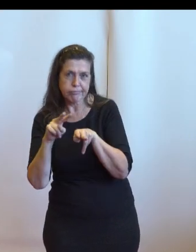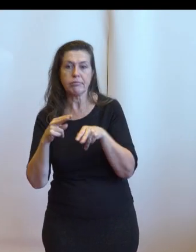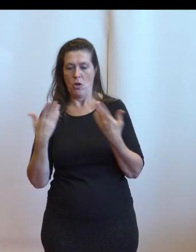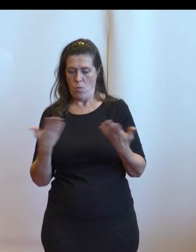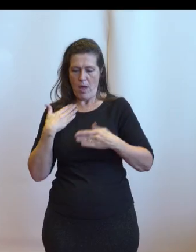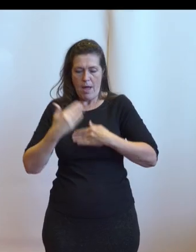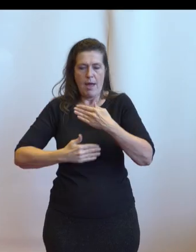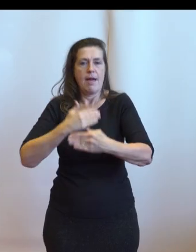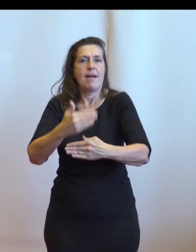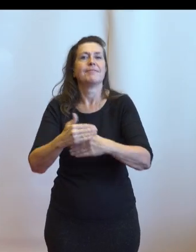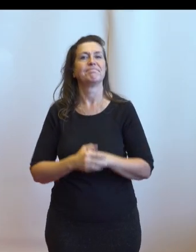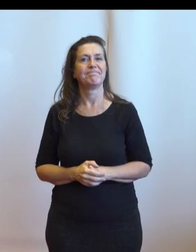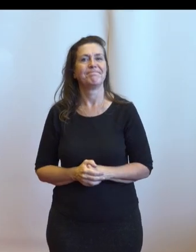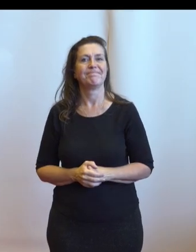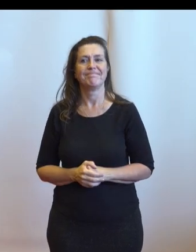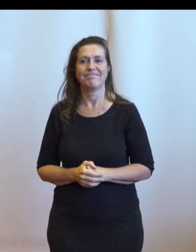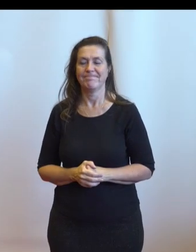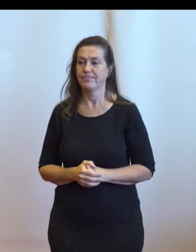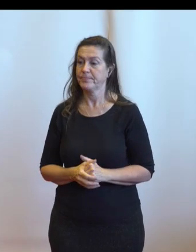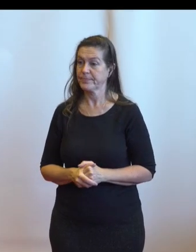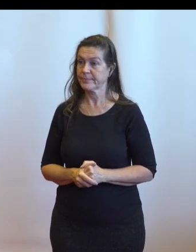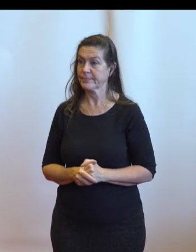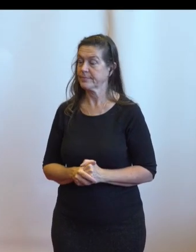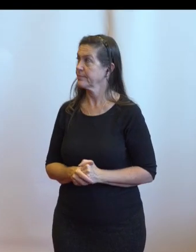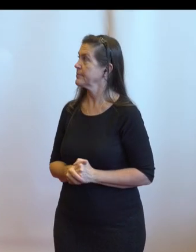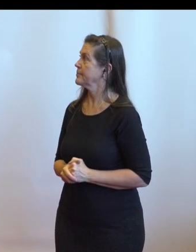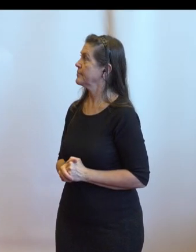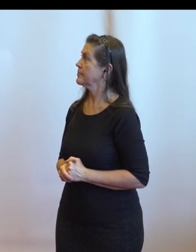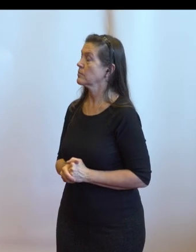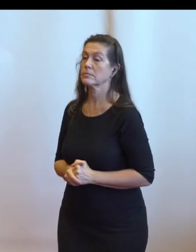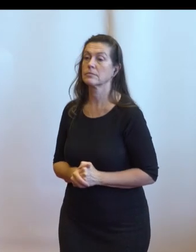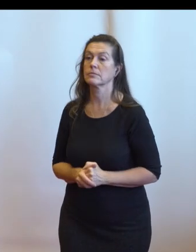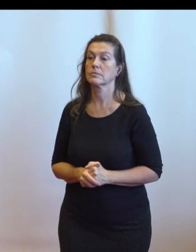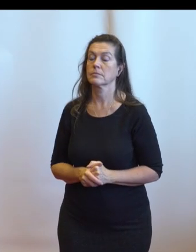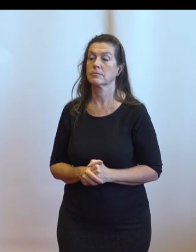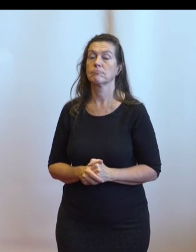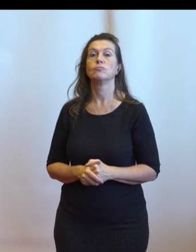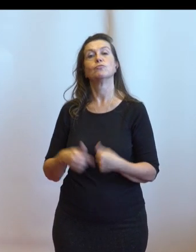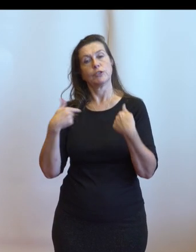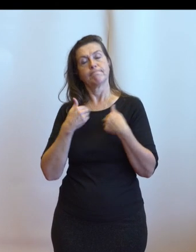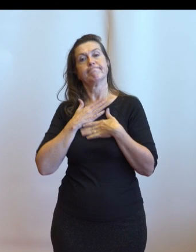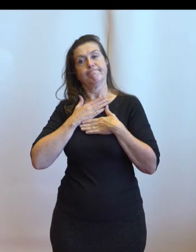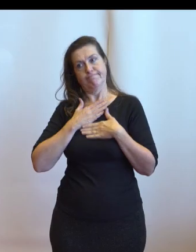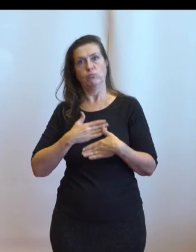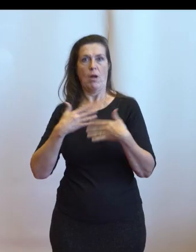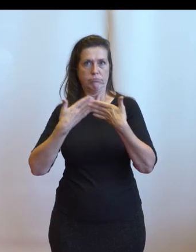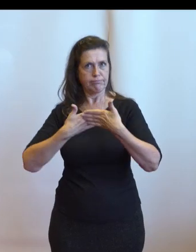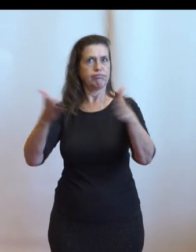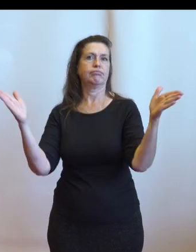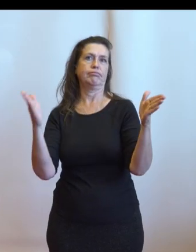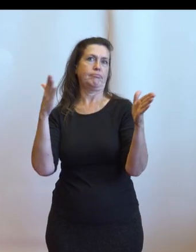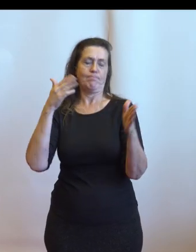to be. Moving to the next slide. So I wanted to open on a positive note. So we have talked